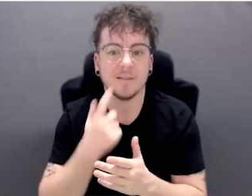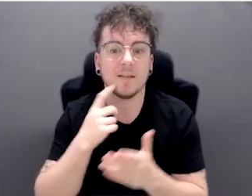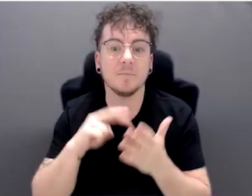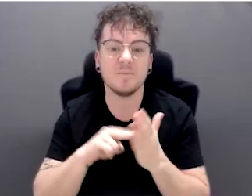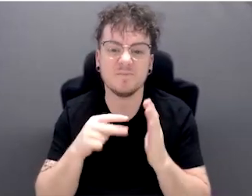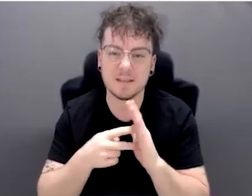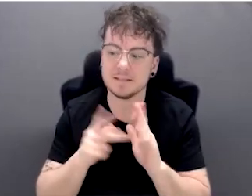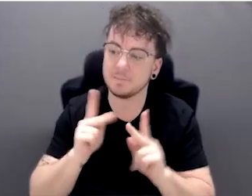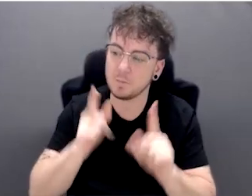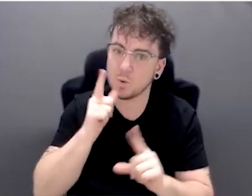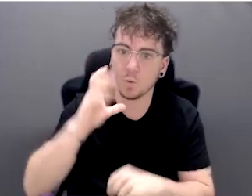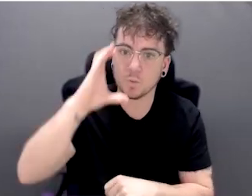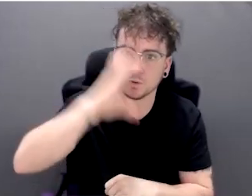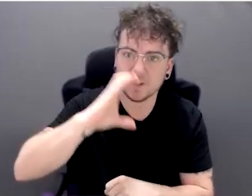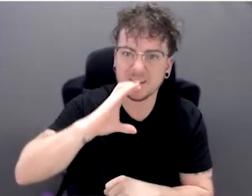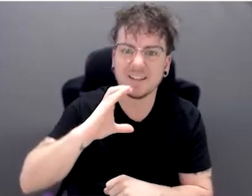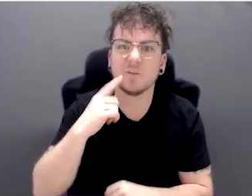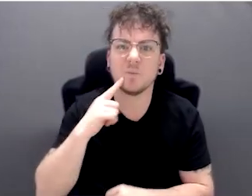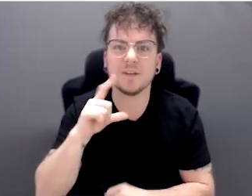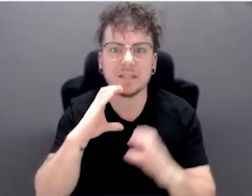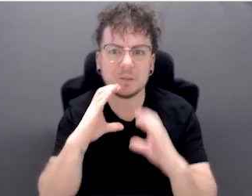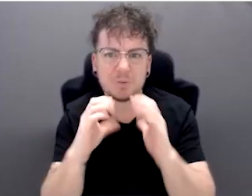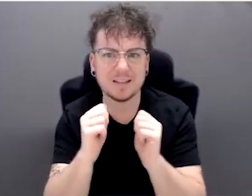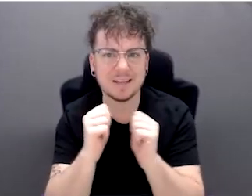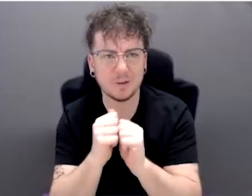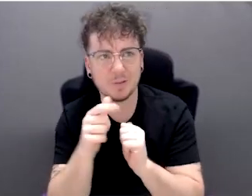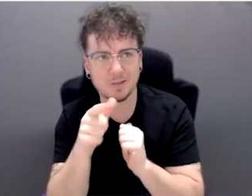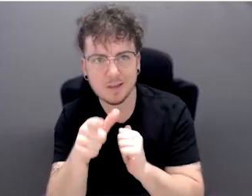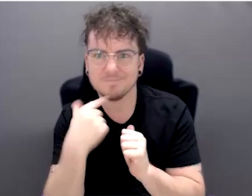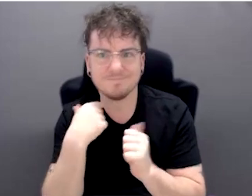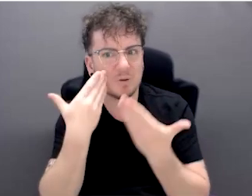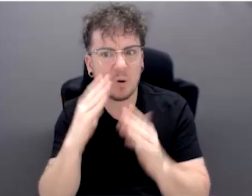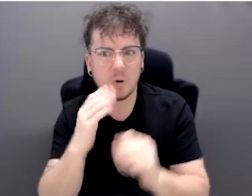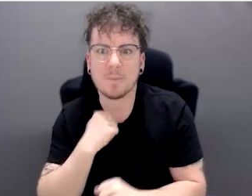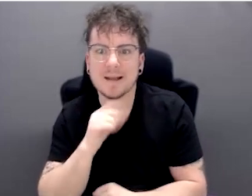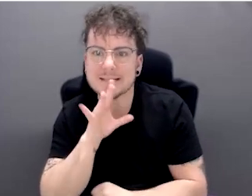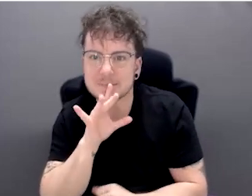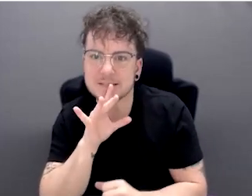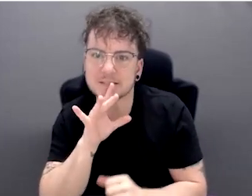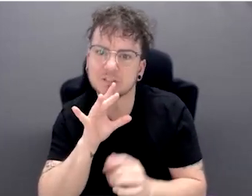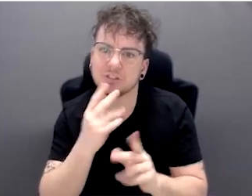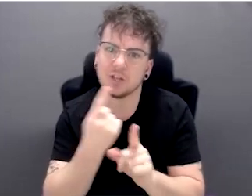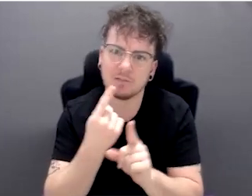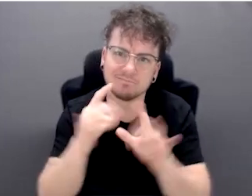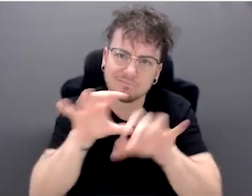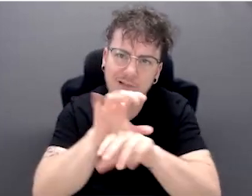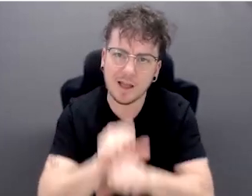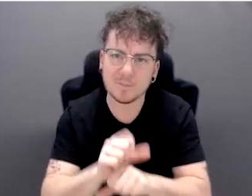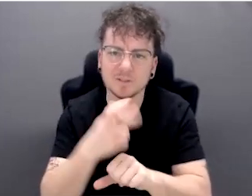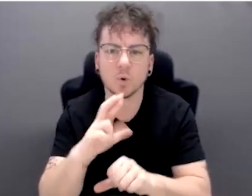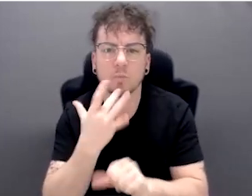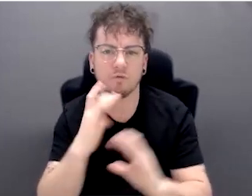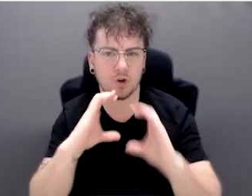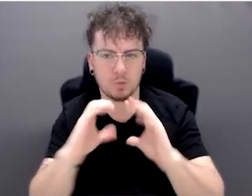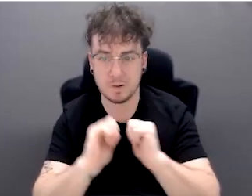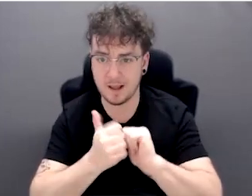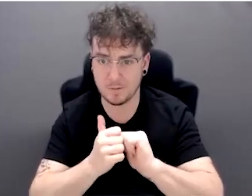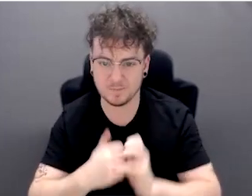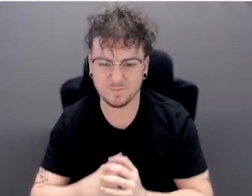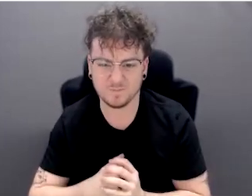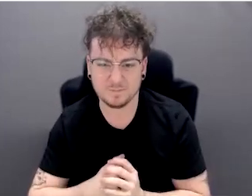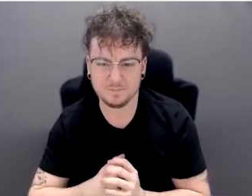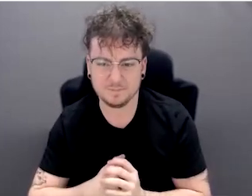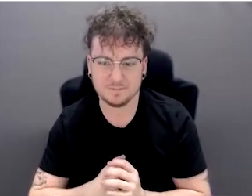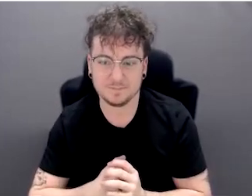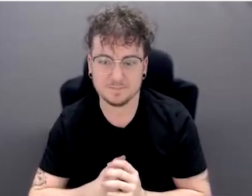communicate with people unfamiliar with their speech patterns and/or preferred communication methods. Experience with interviews